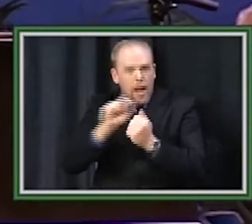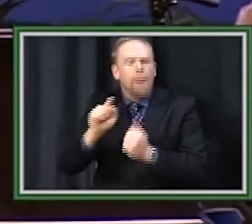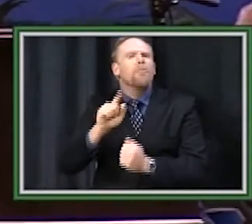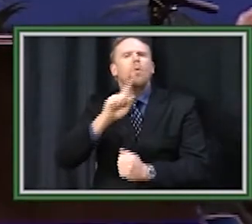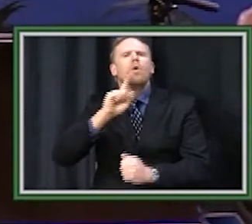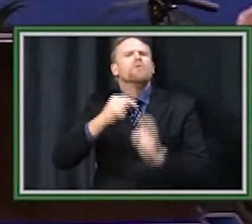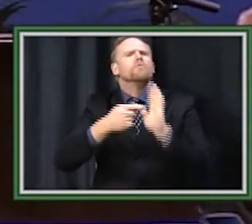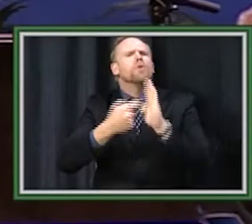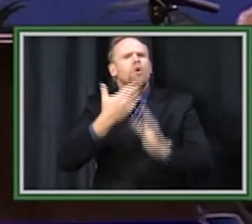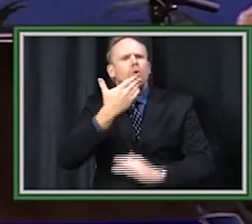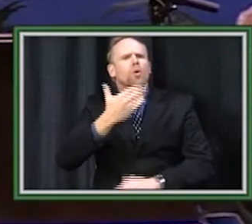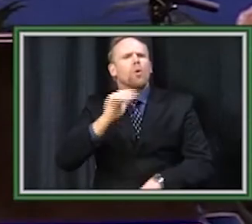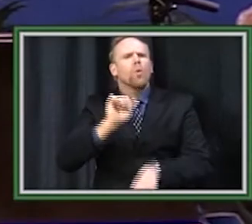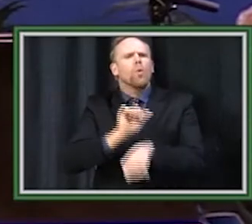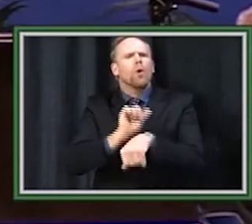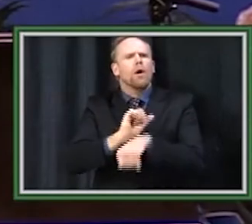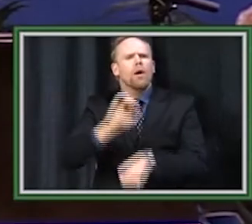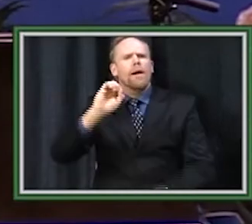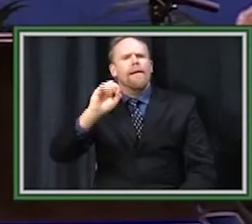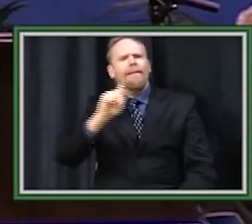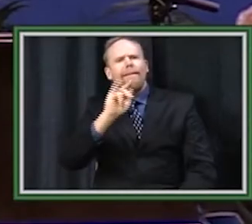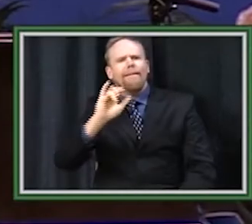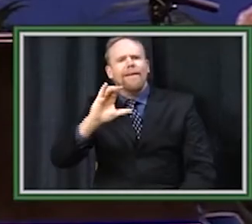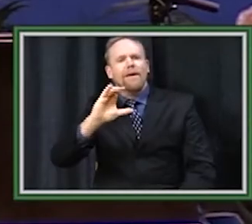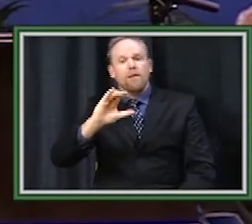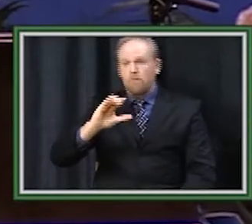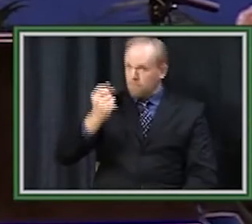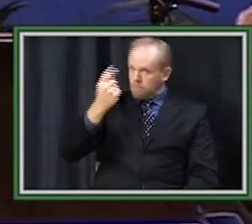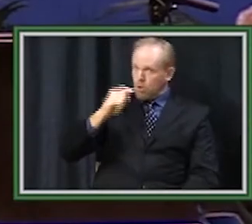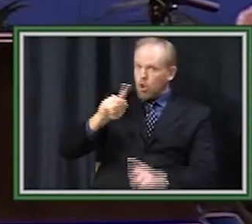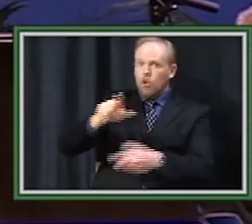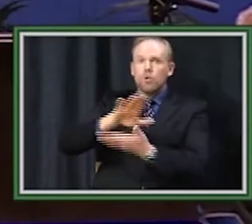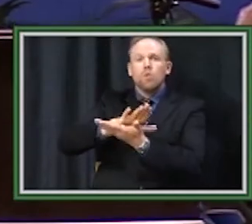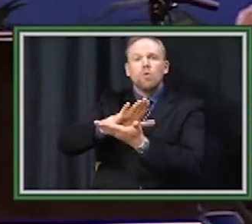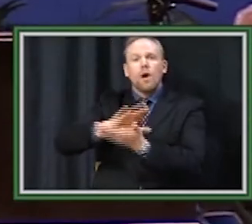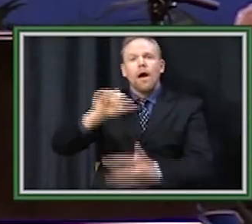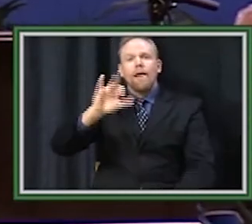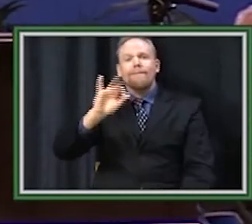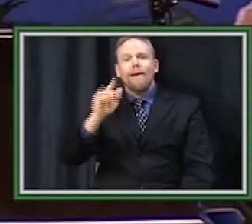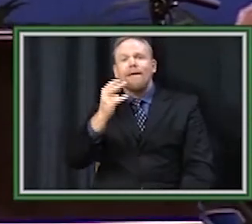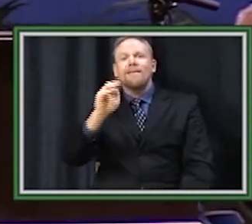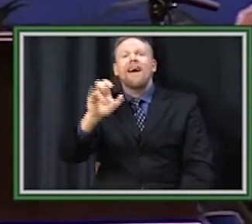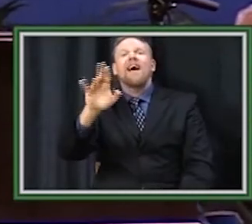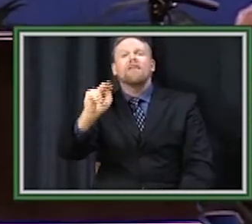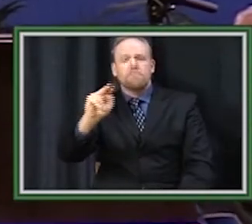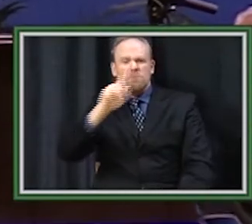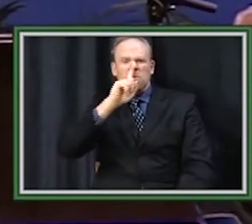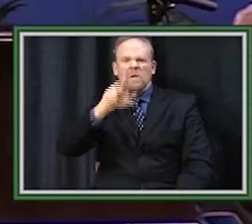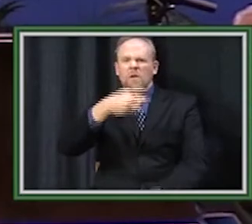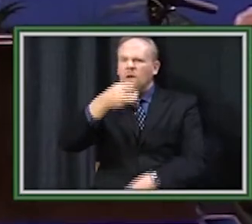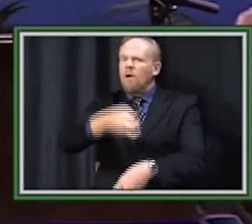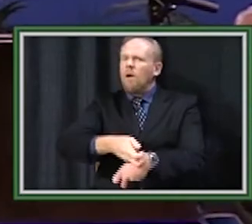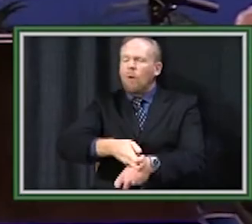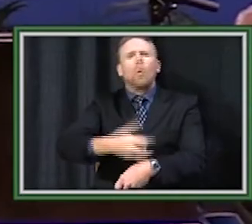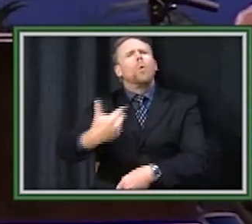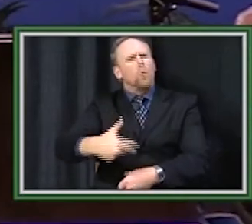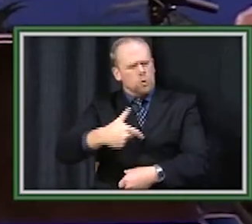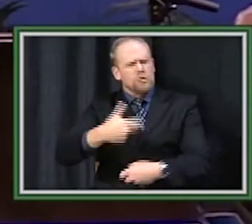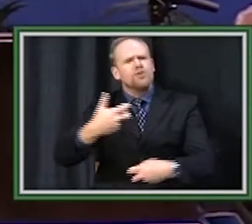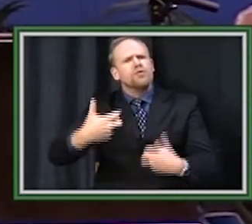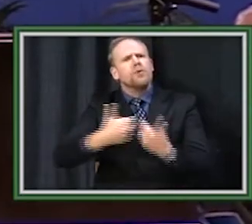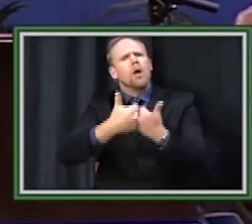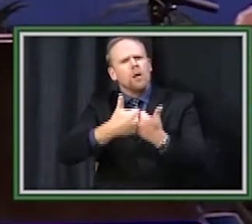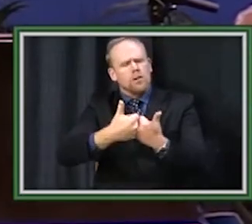in Afghanistan can oftentimes be incredibly difficult, and it was only through relentless persistence, remarkable intelligence,